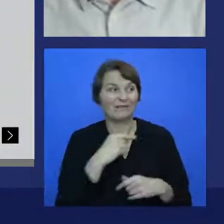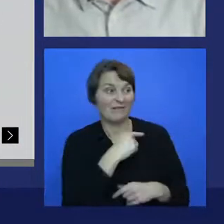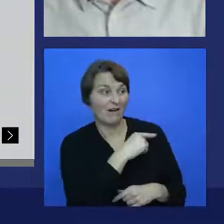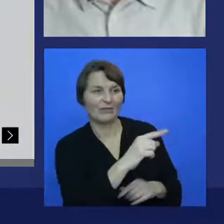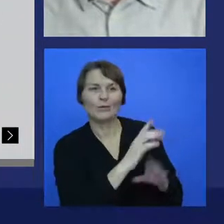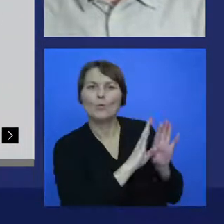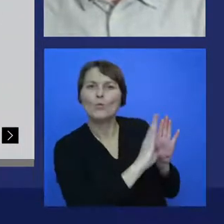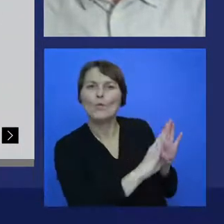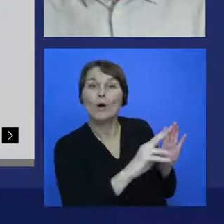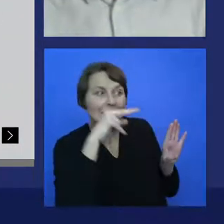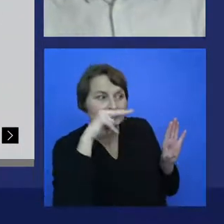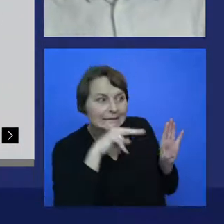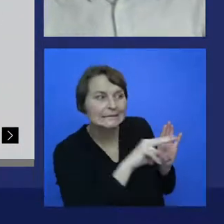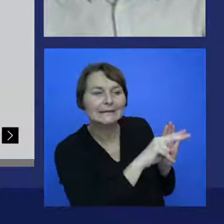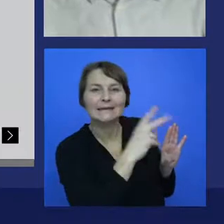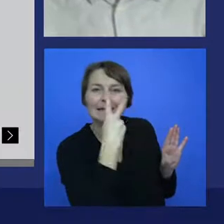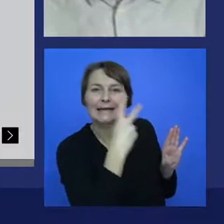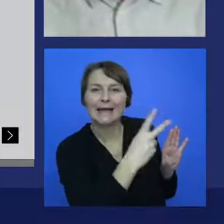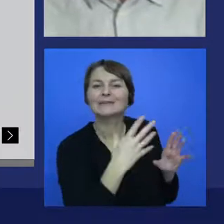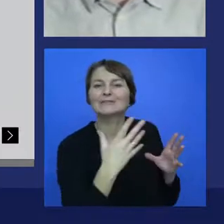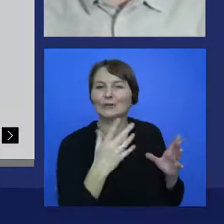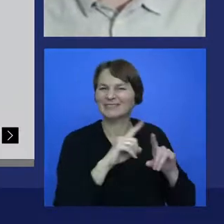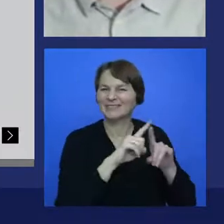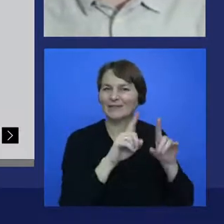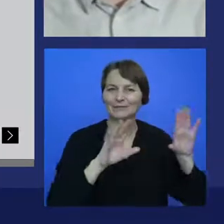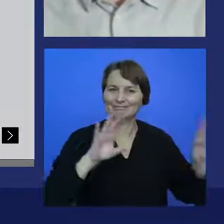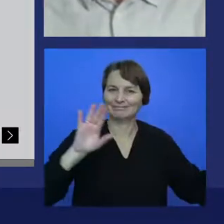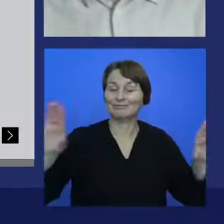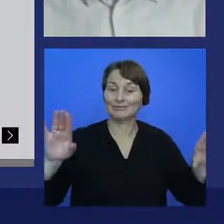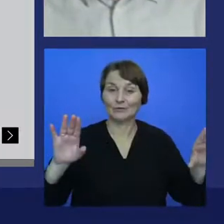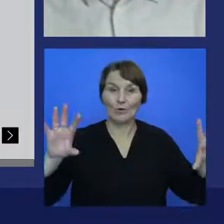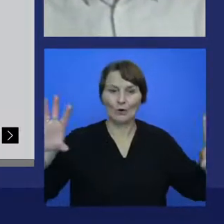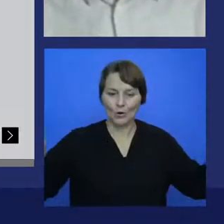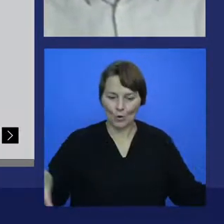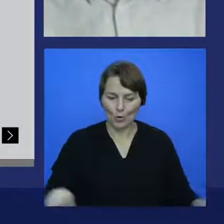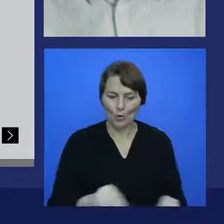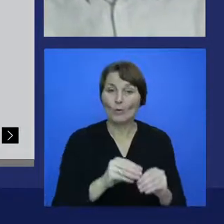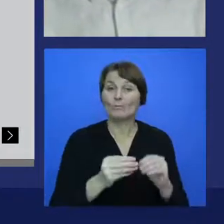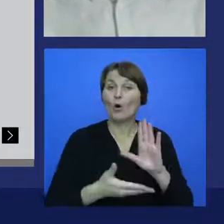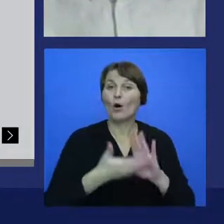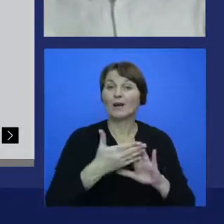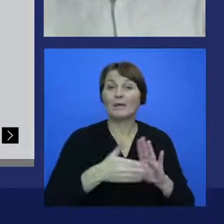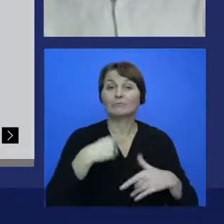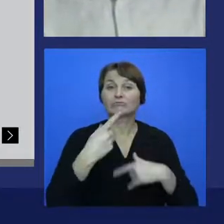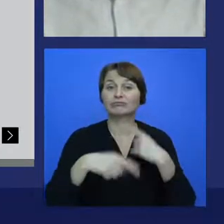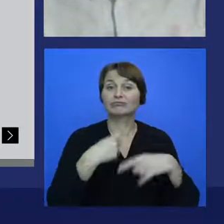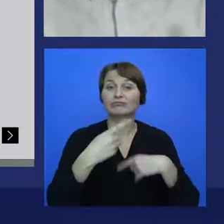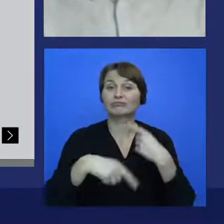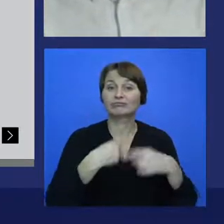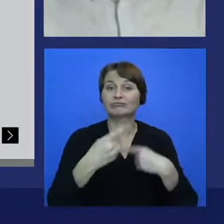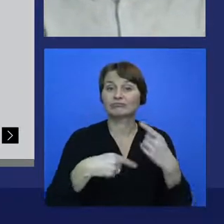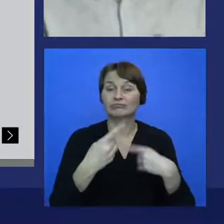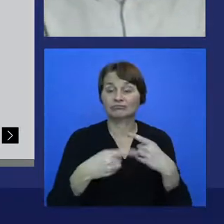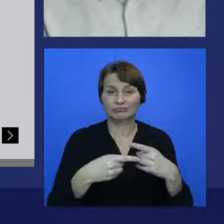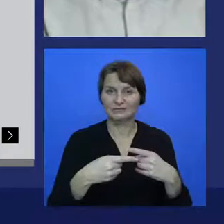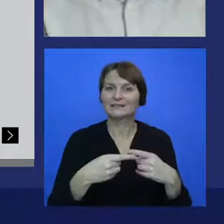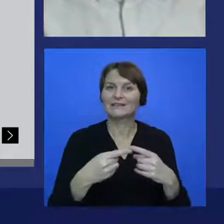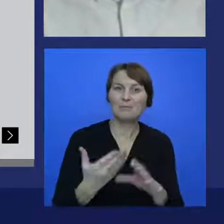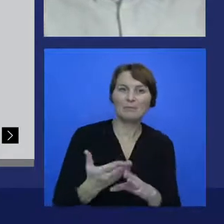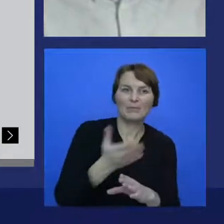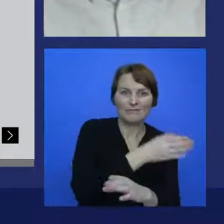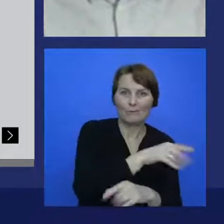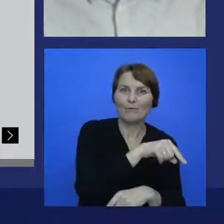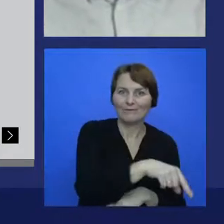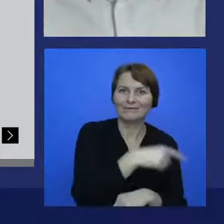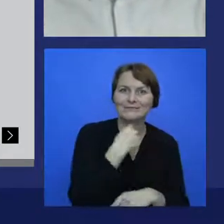might use it. And that's all completely generated automatically, just simply from that step process of going from